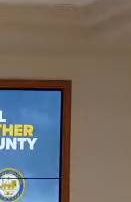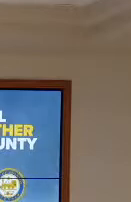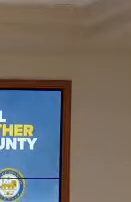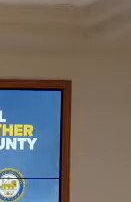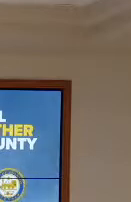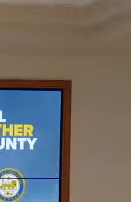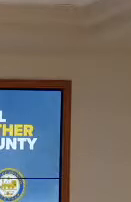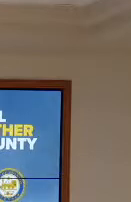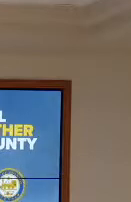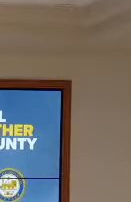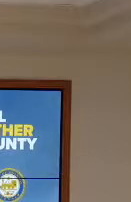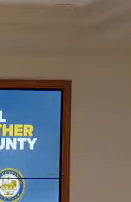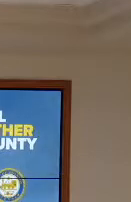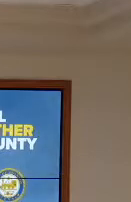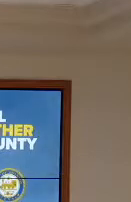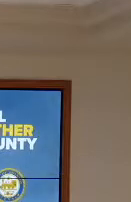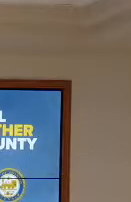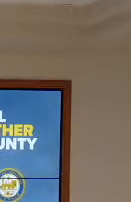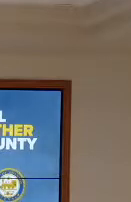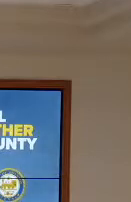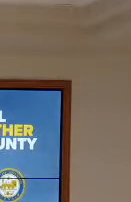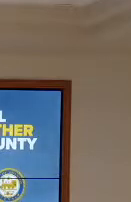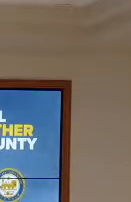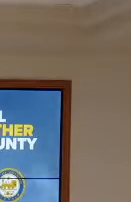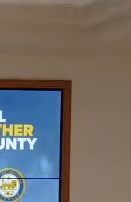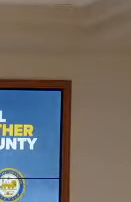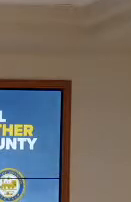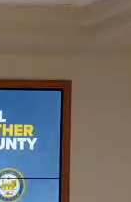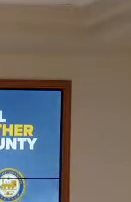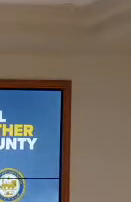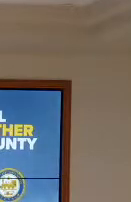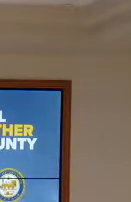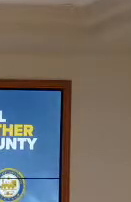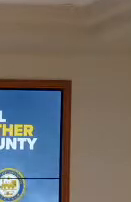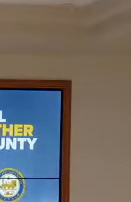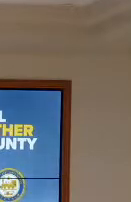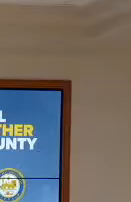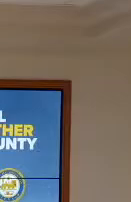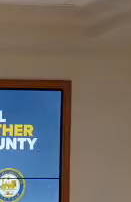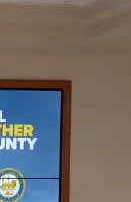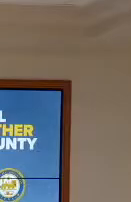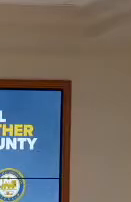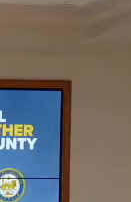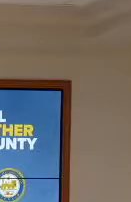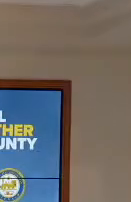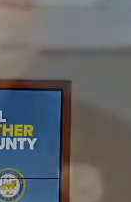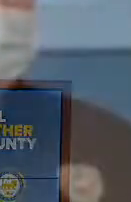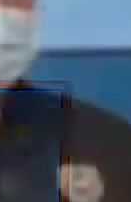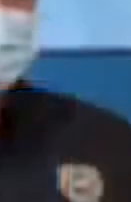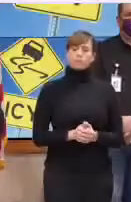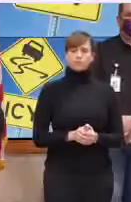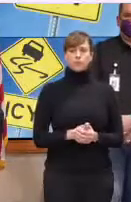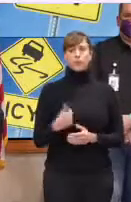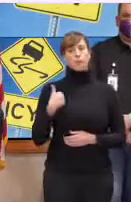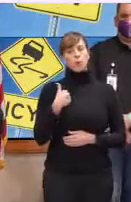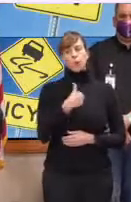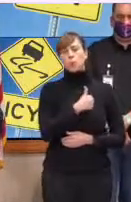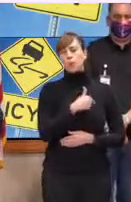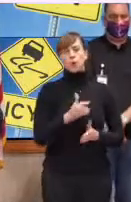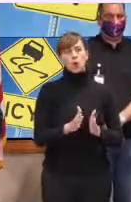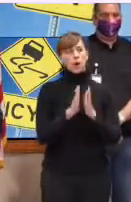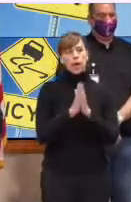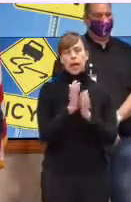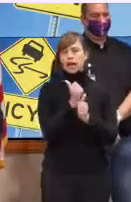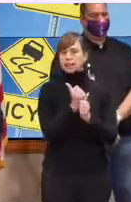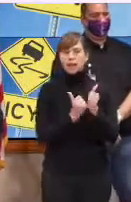our region on what their vaccination plans are? Look, we're asking everybody, these models